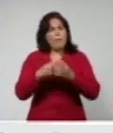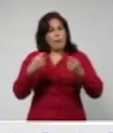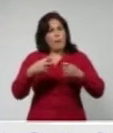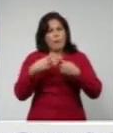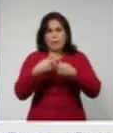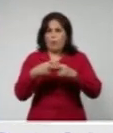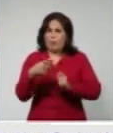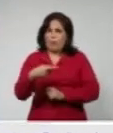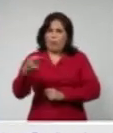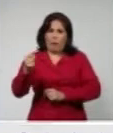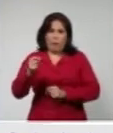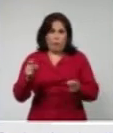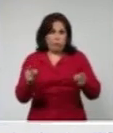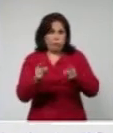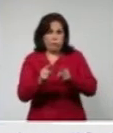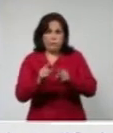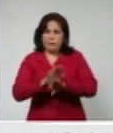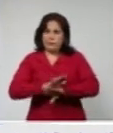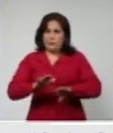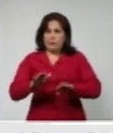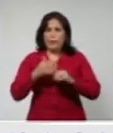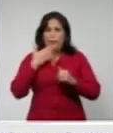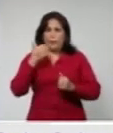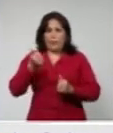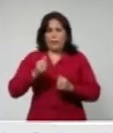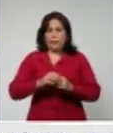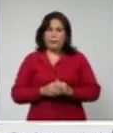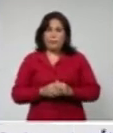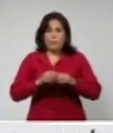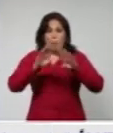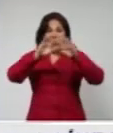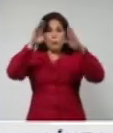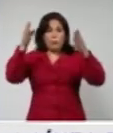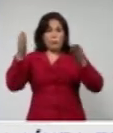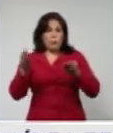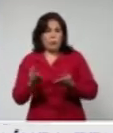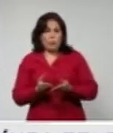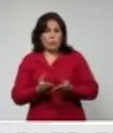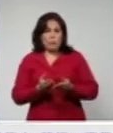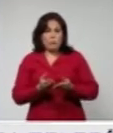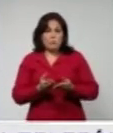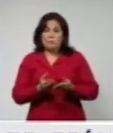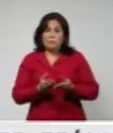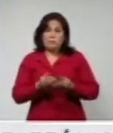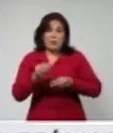recent weeks and concentrated above all in the west of the island.